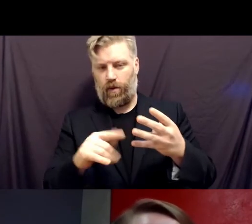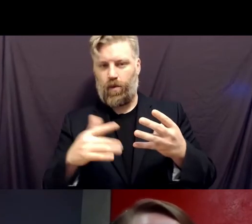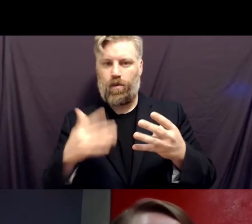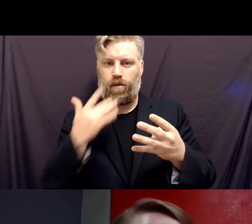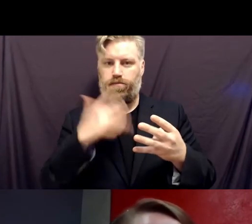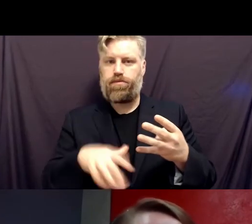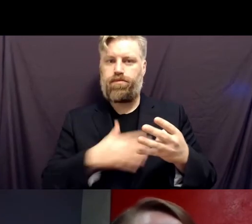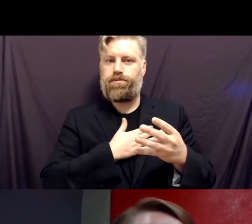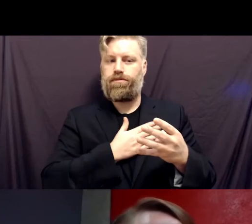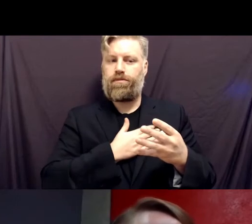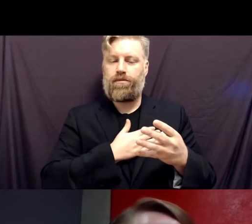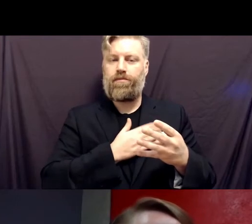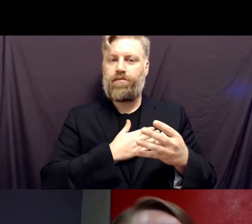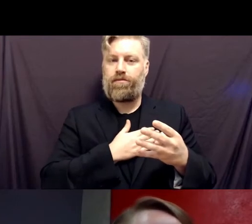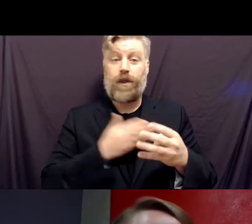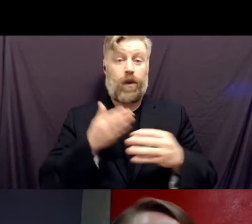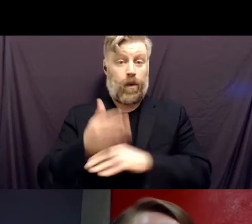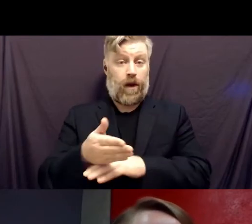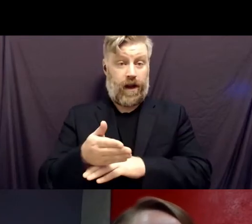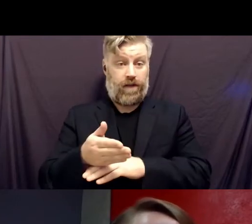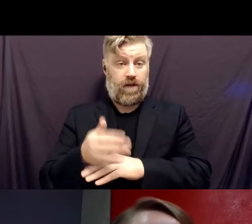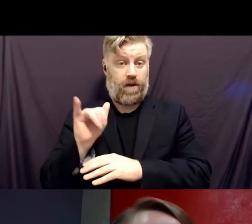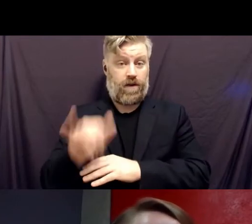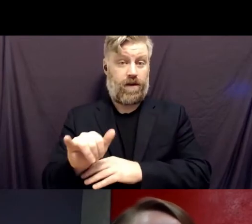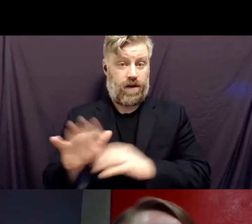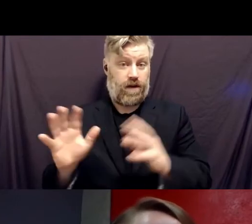After we finished the Zero Project